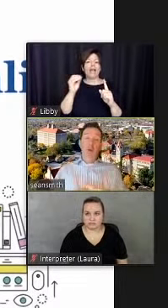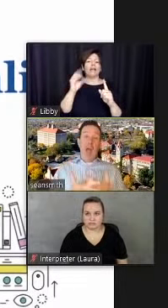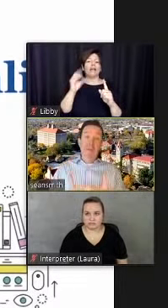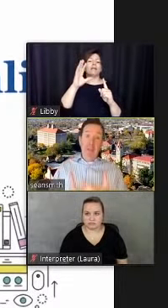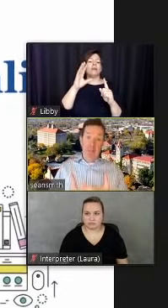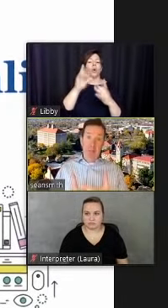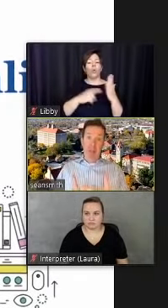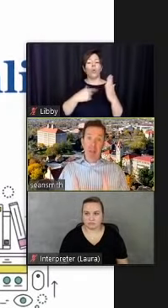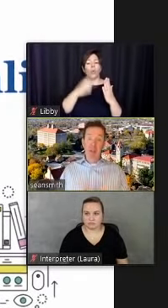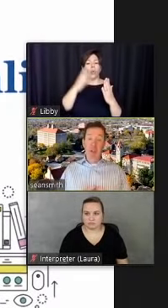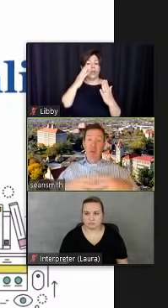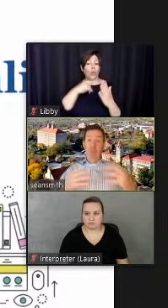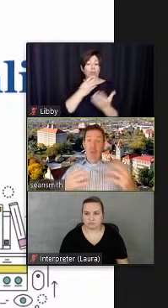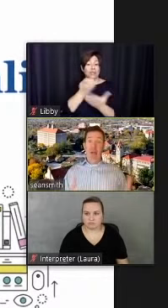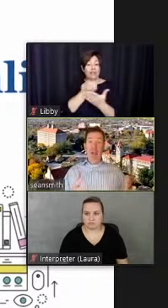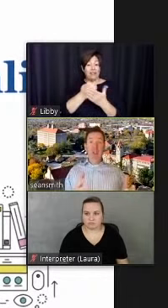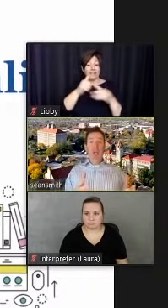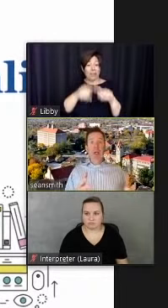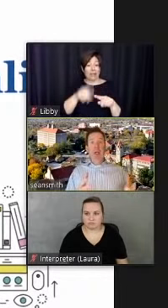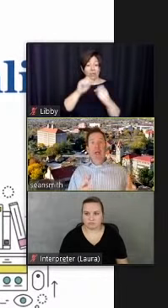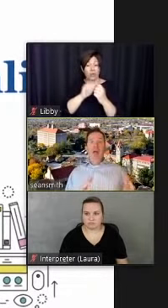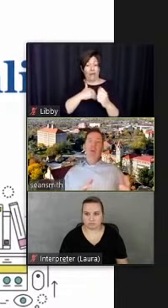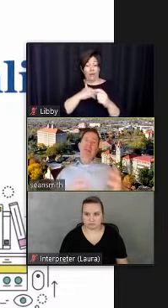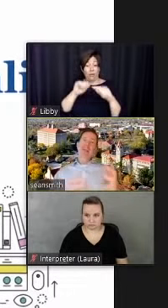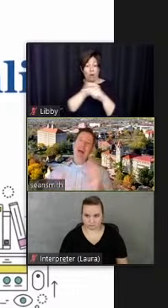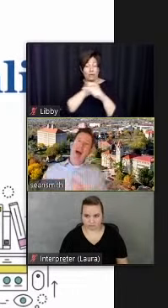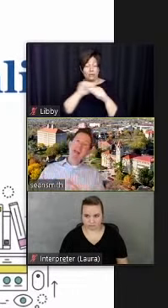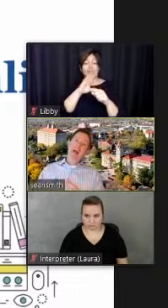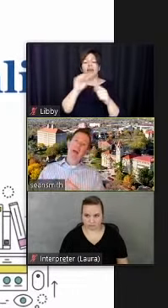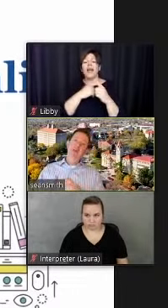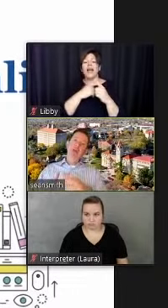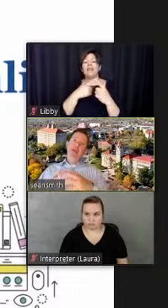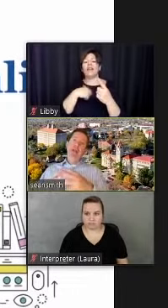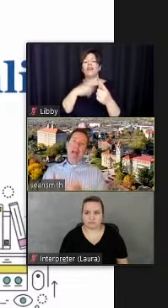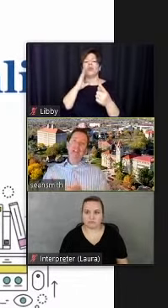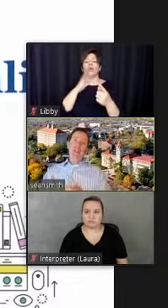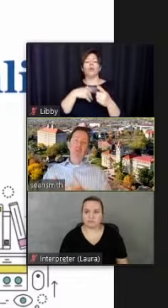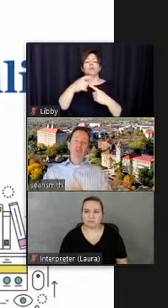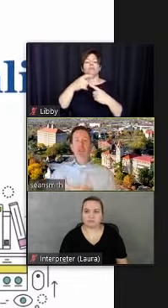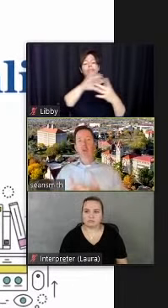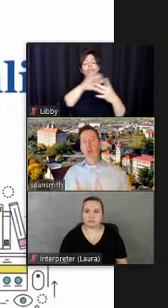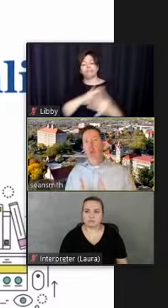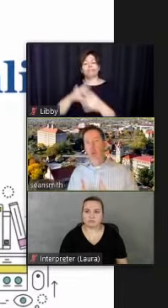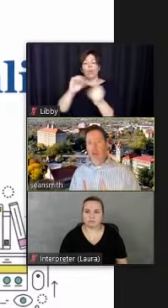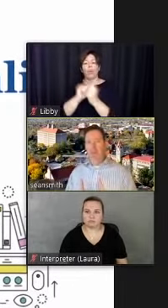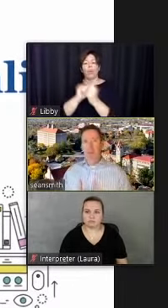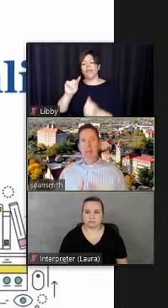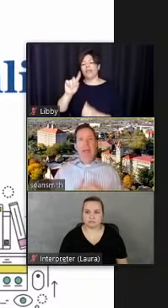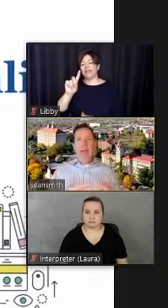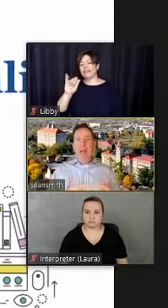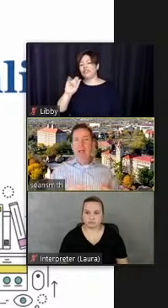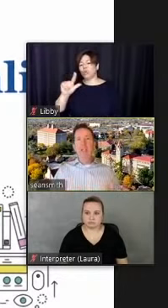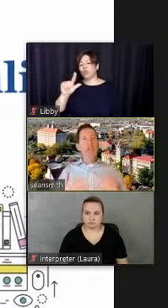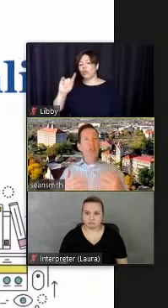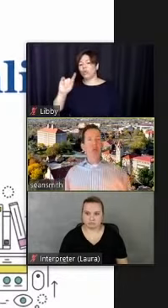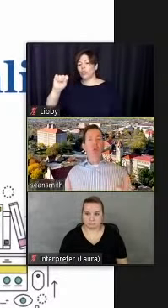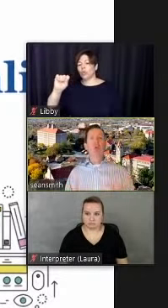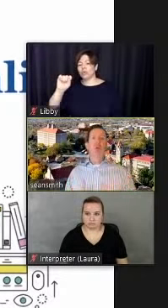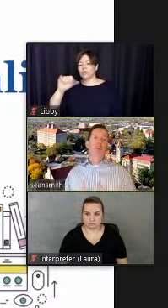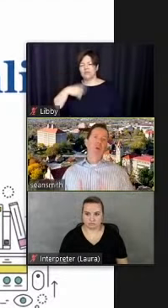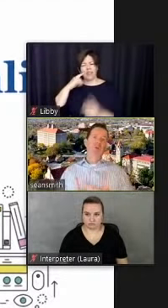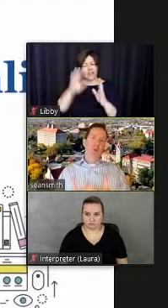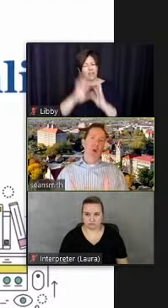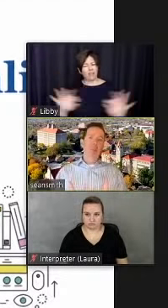know is evidence-based in terms of our practices, and we can tie them nicely with digital tools. And I think this is a